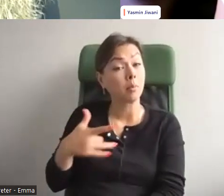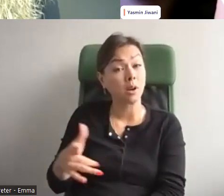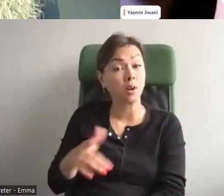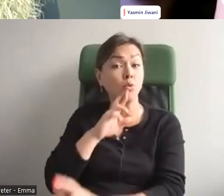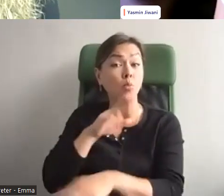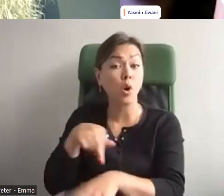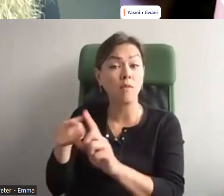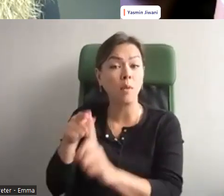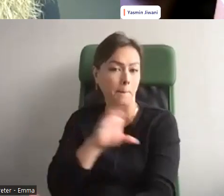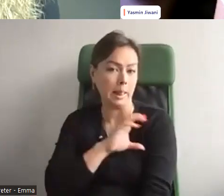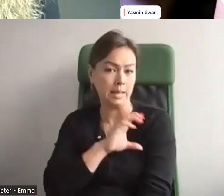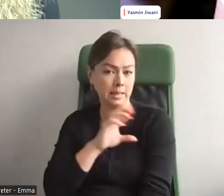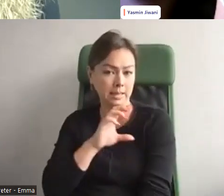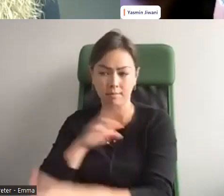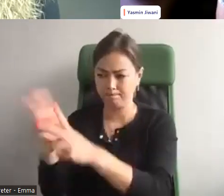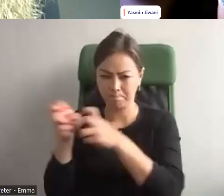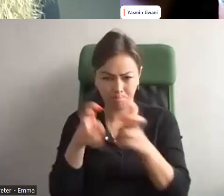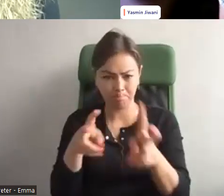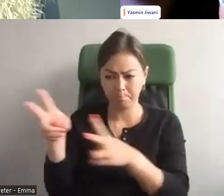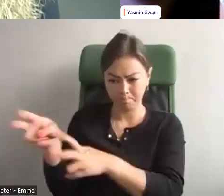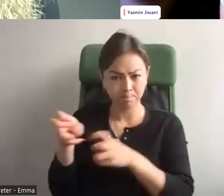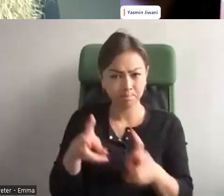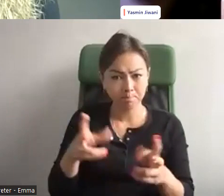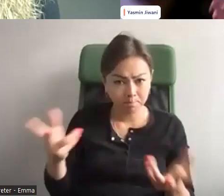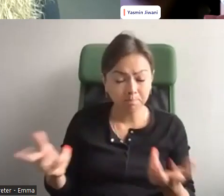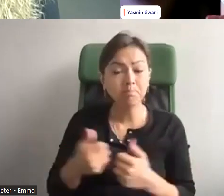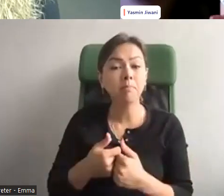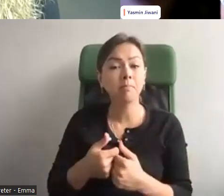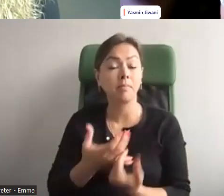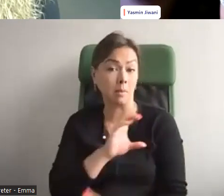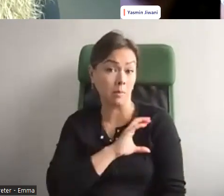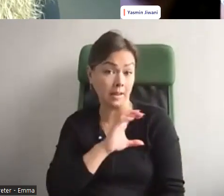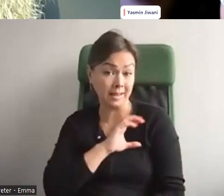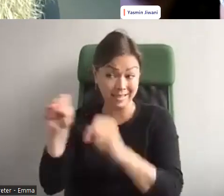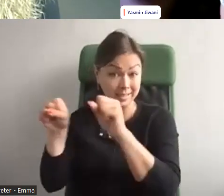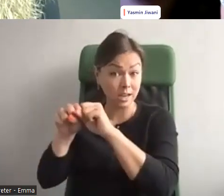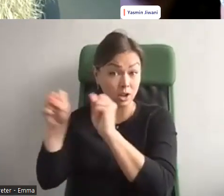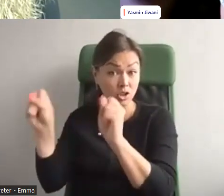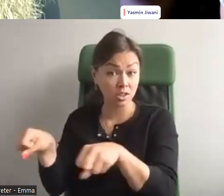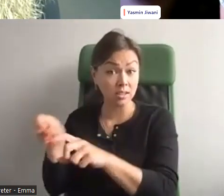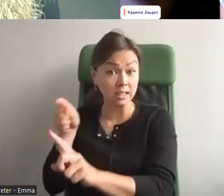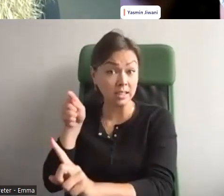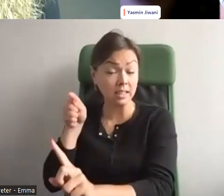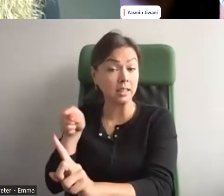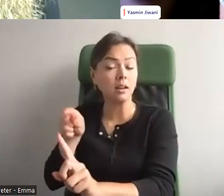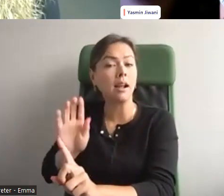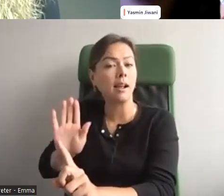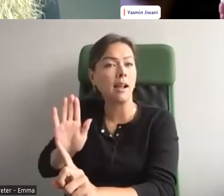sources. So police stations will have, in fact, they're sort of